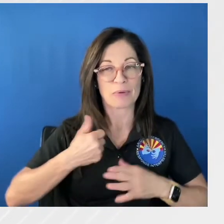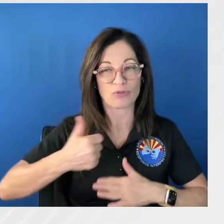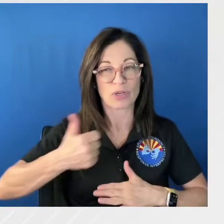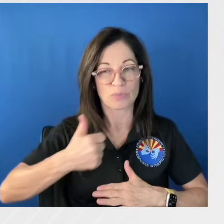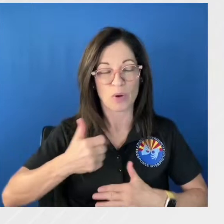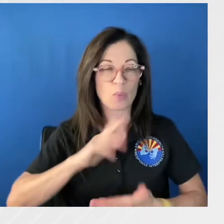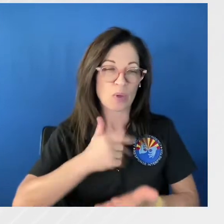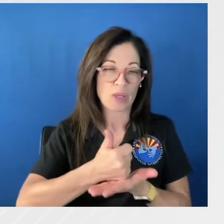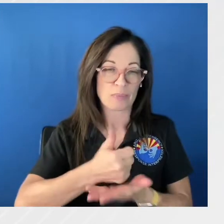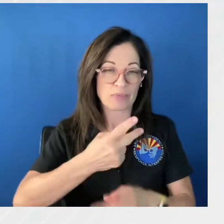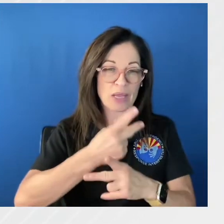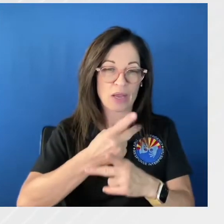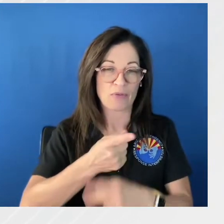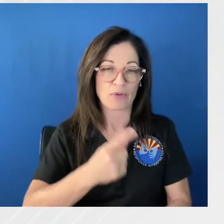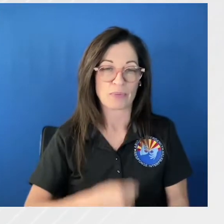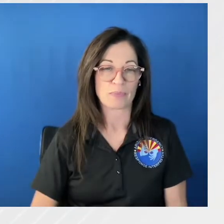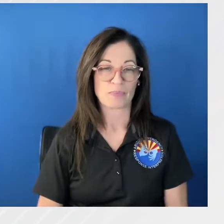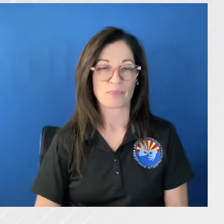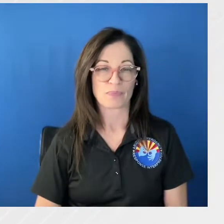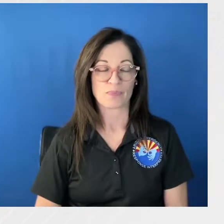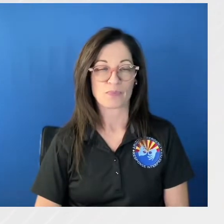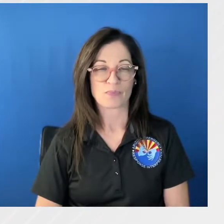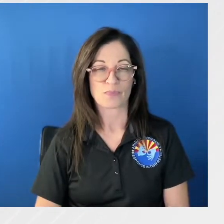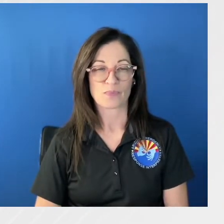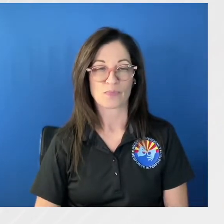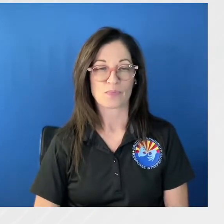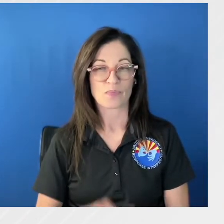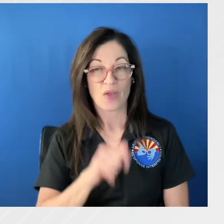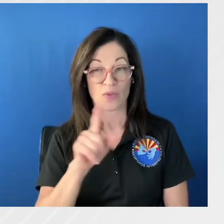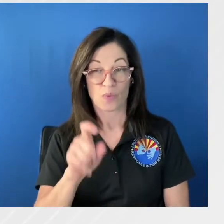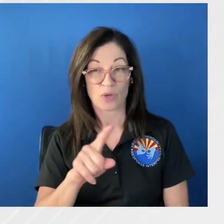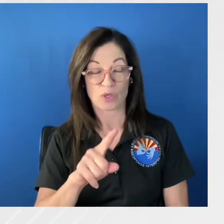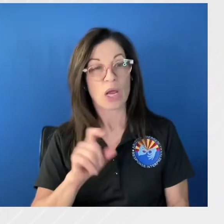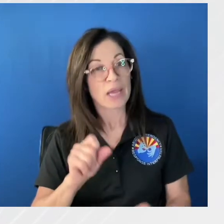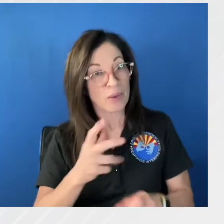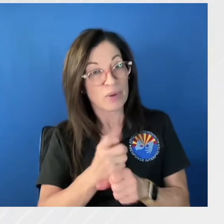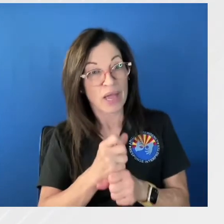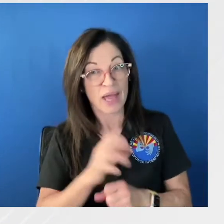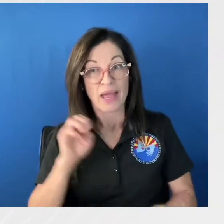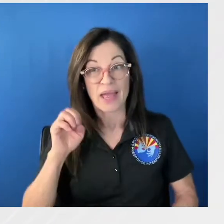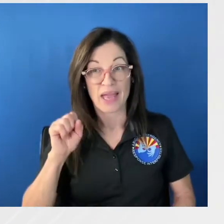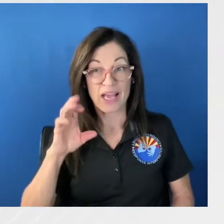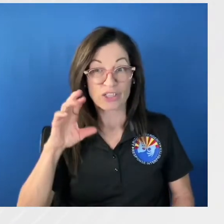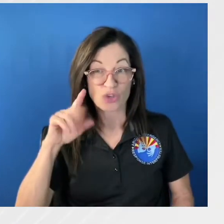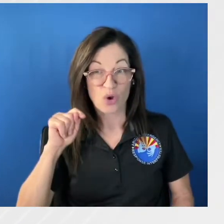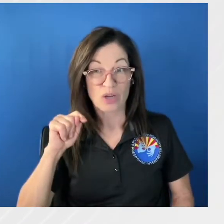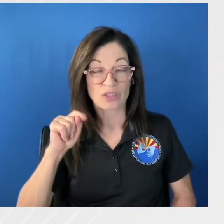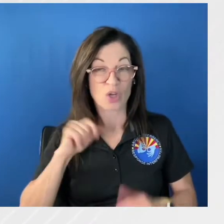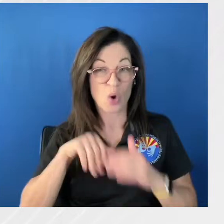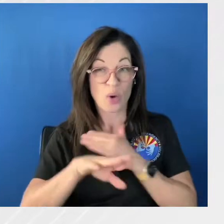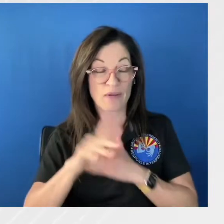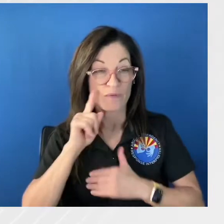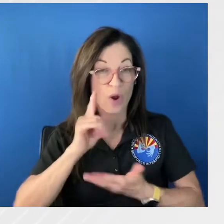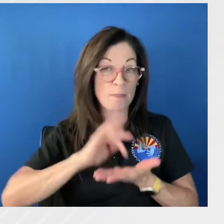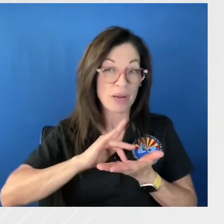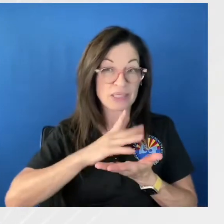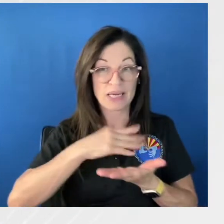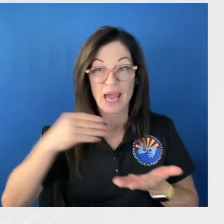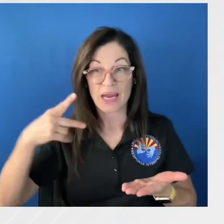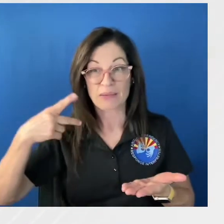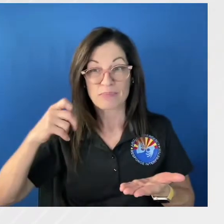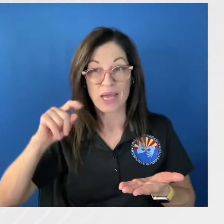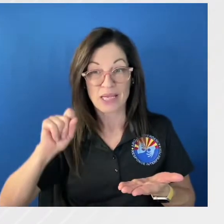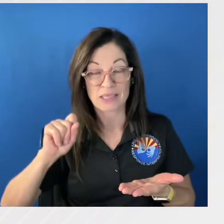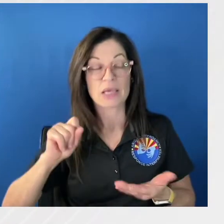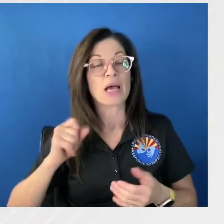care of. And then there was a question about, can we get escorts for medicines and pets? Same thing, go to that site, tell us what